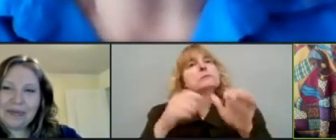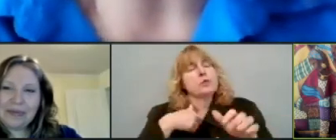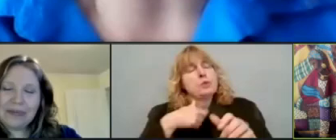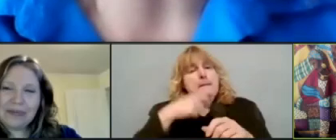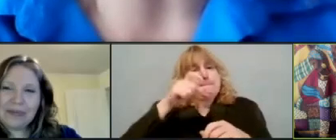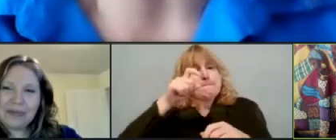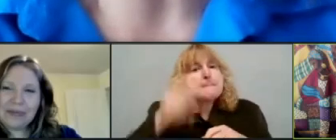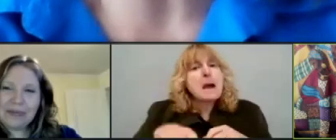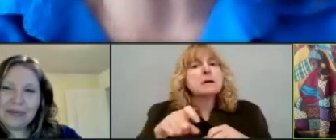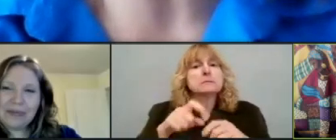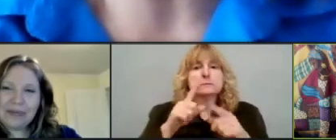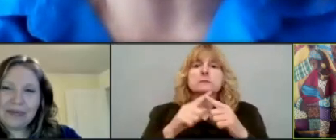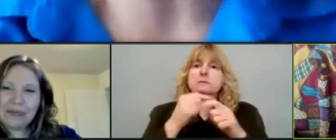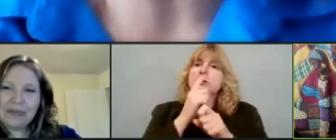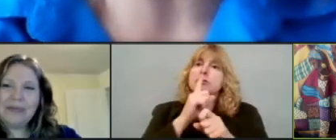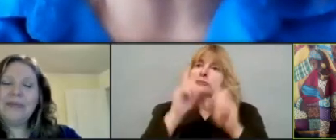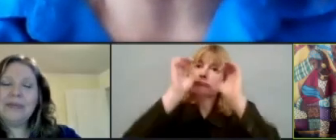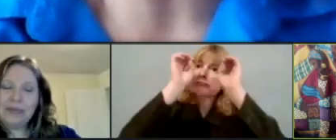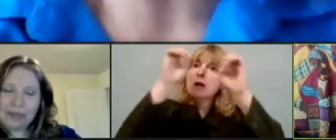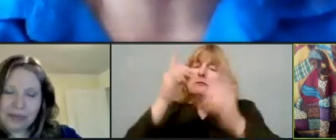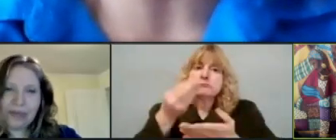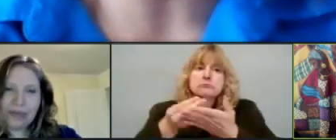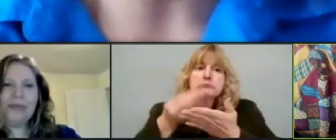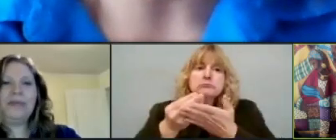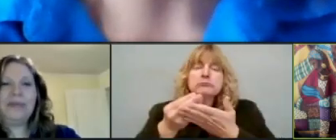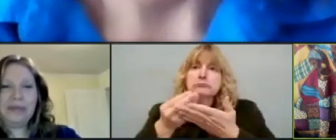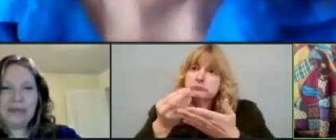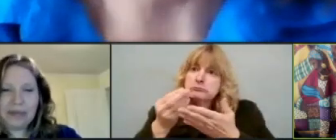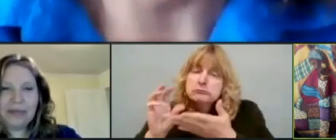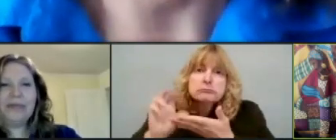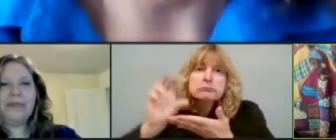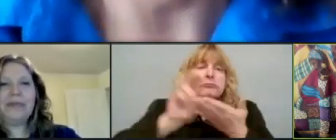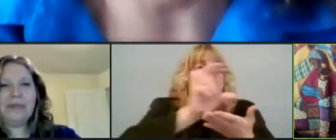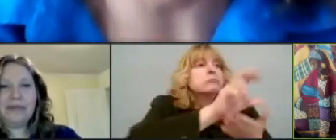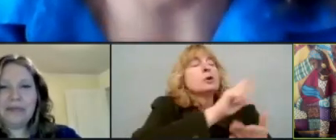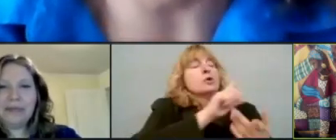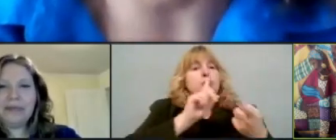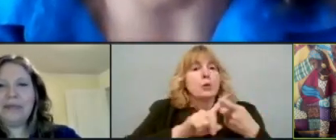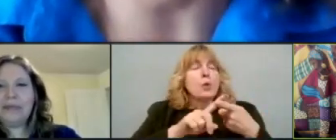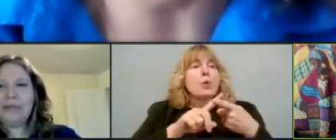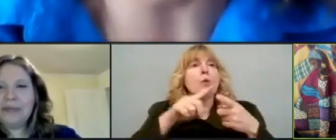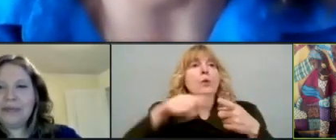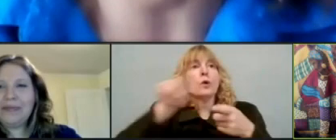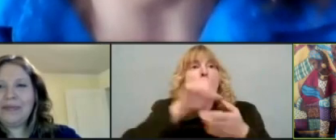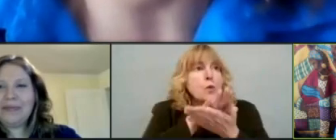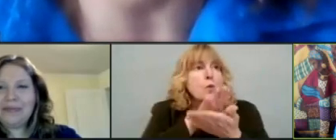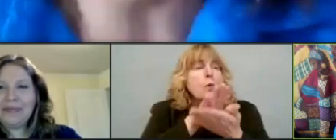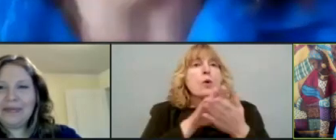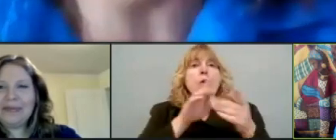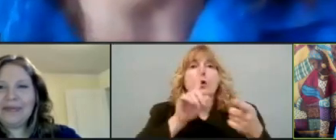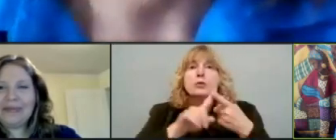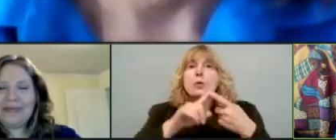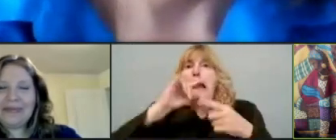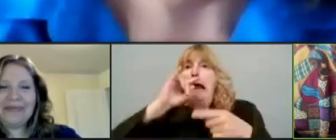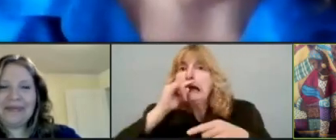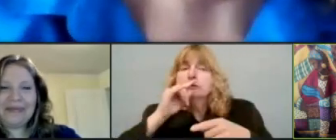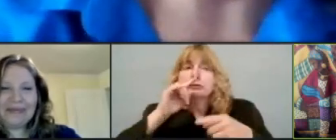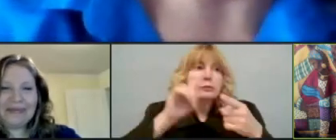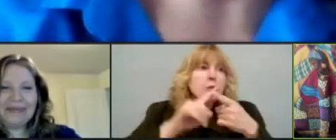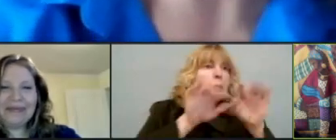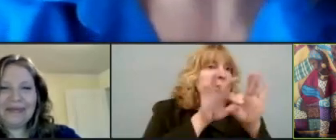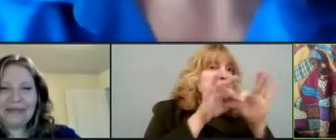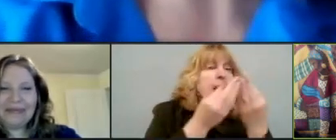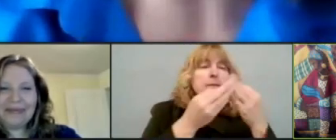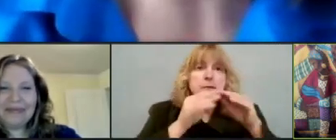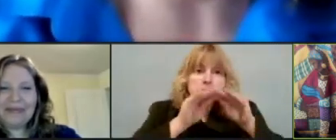that educational funds are getting to our kids and families. So, hope you're ready for this really dynamic program. We